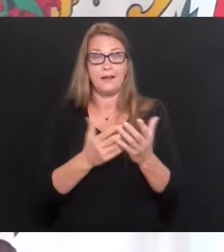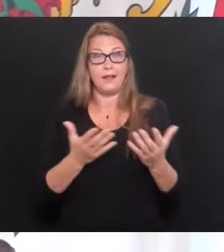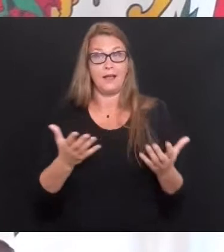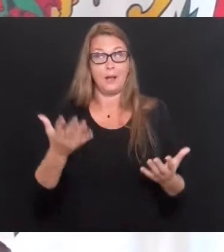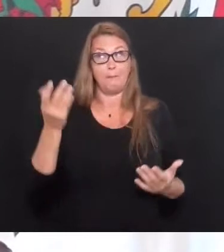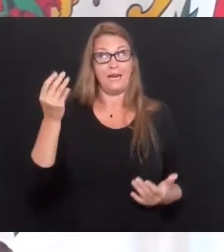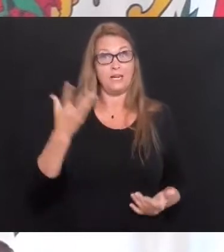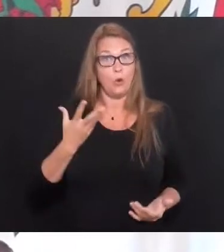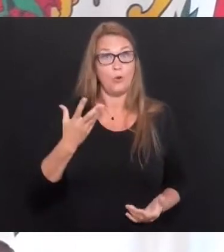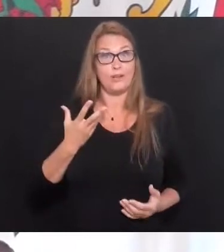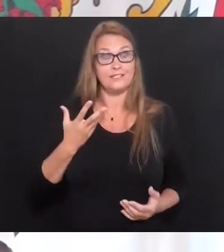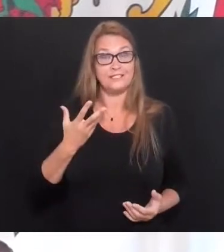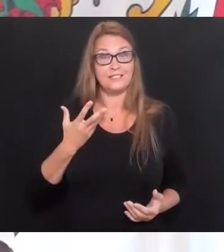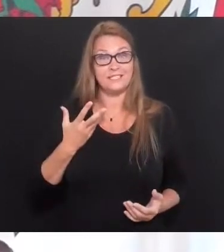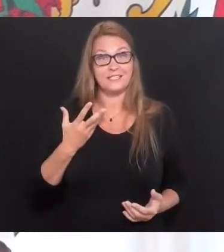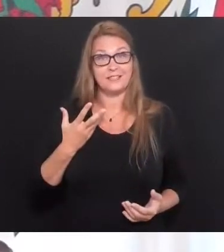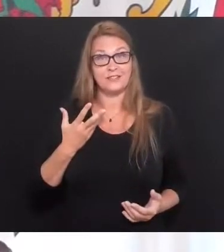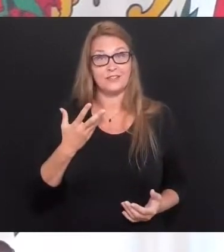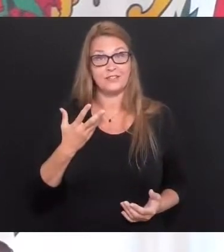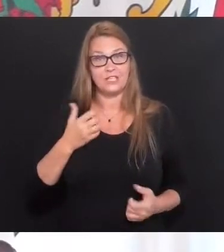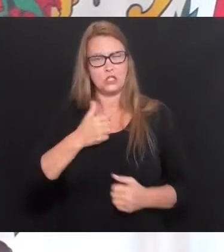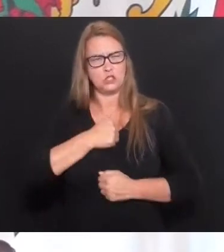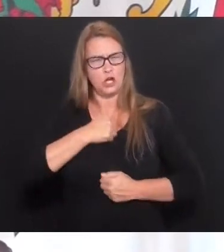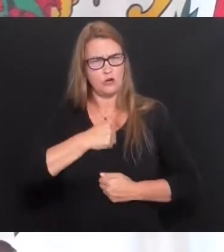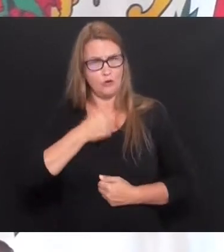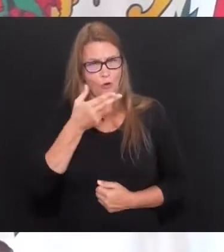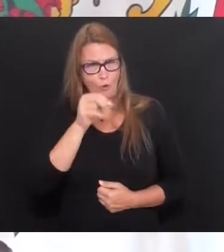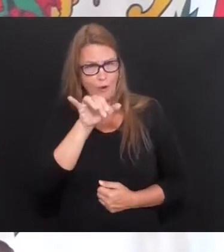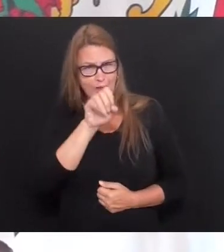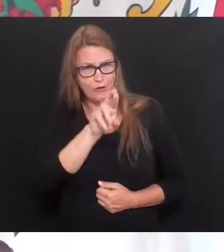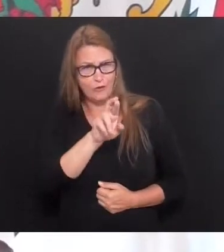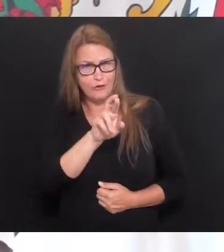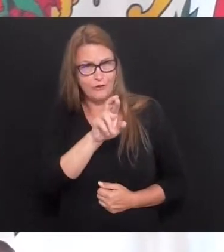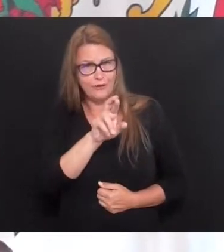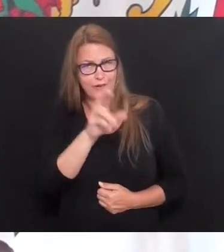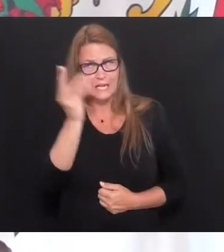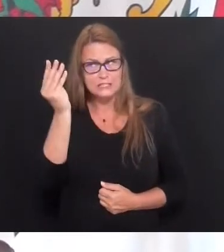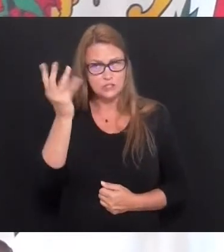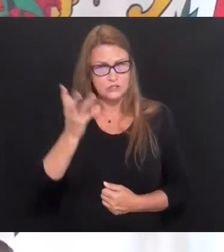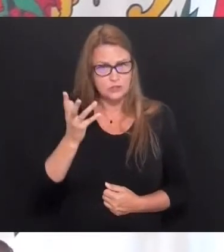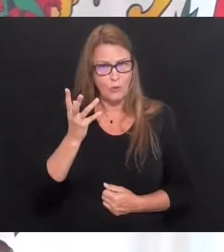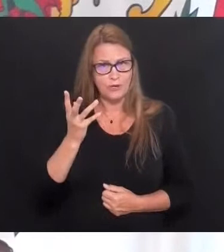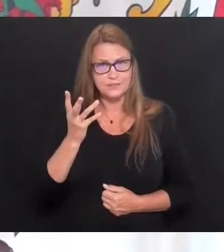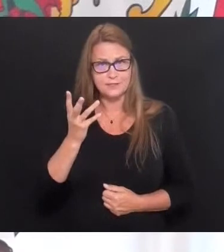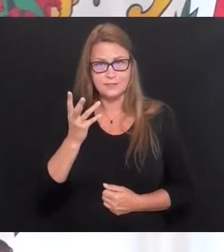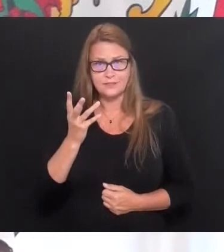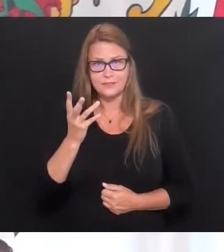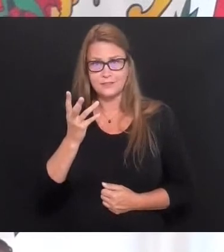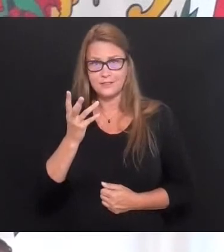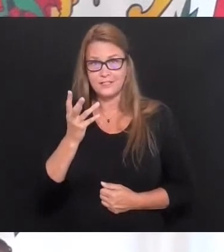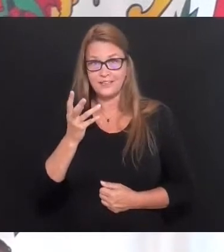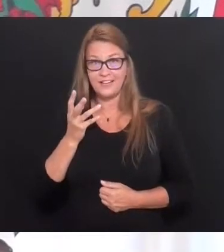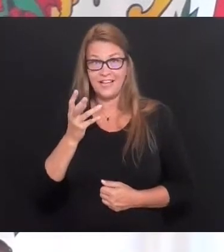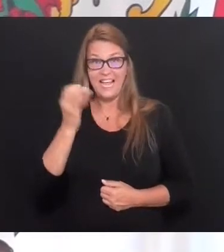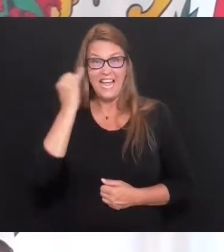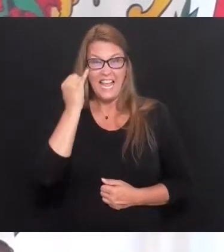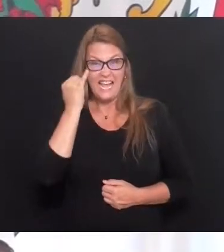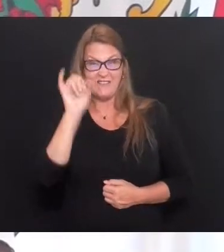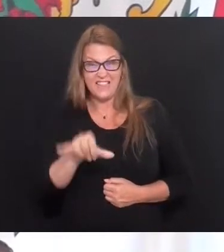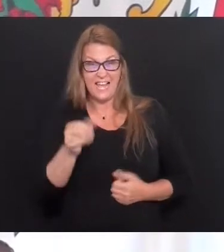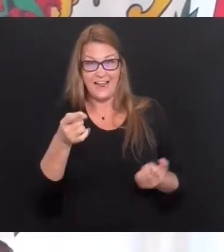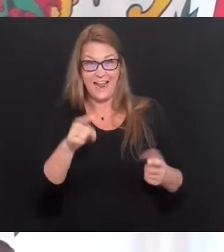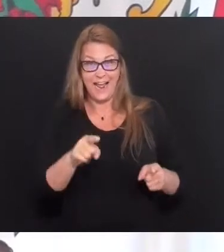us, that good general just told us that we have a situation here right now